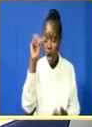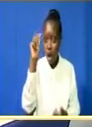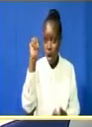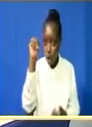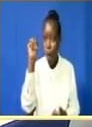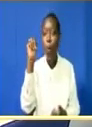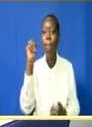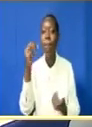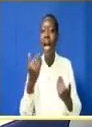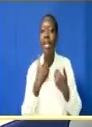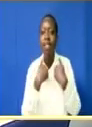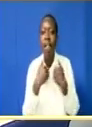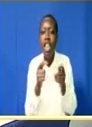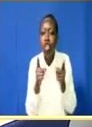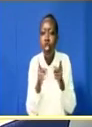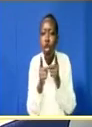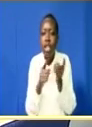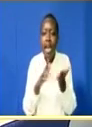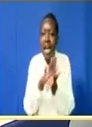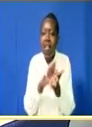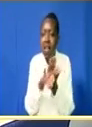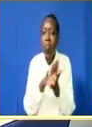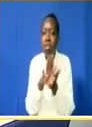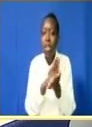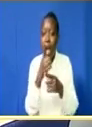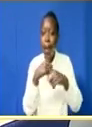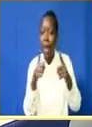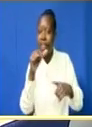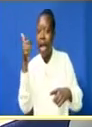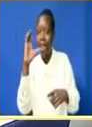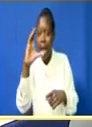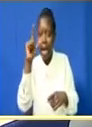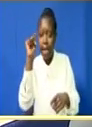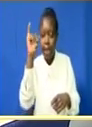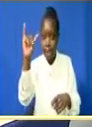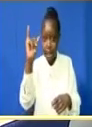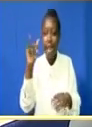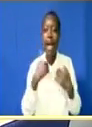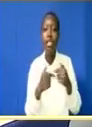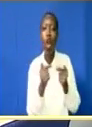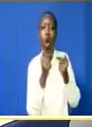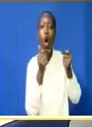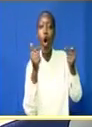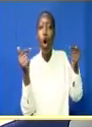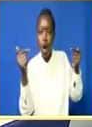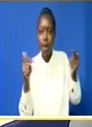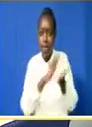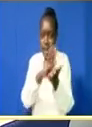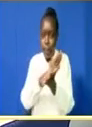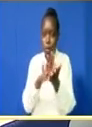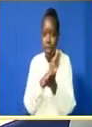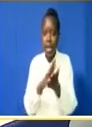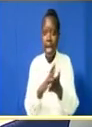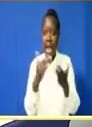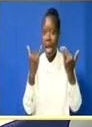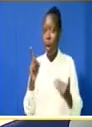shortest ribbons. And loam soil is mostly used for farming. Okay. It is the one